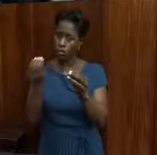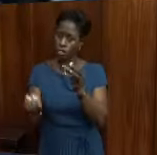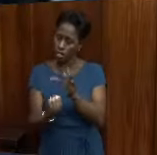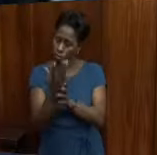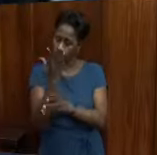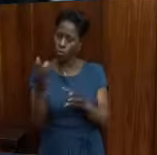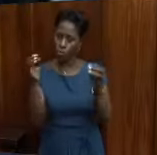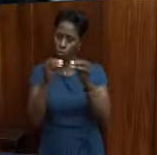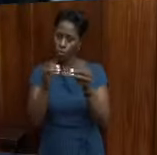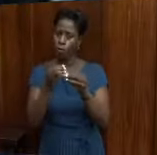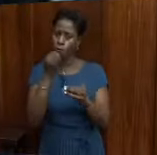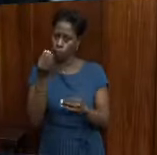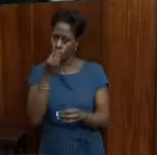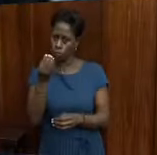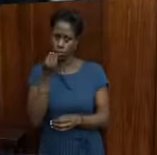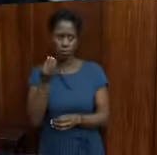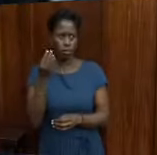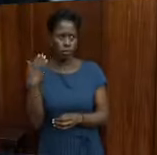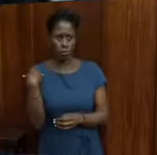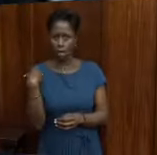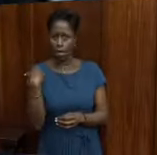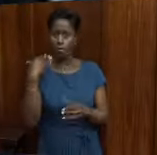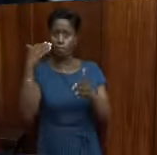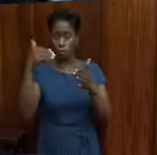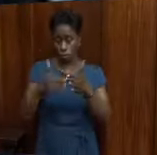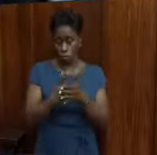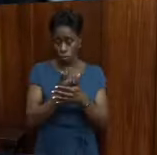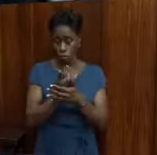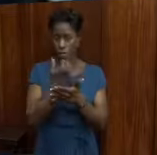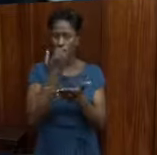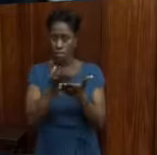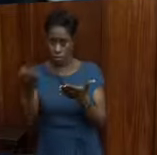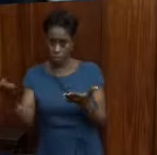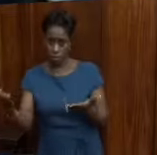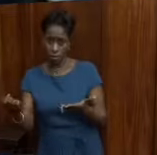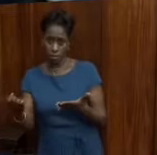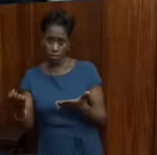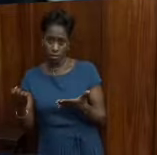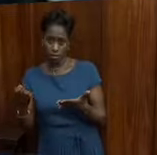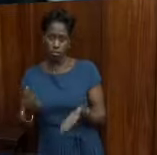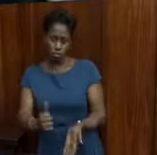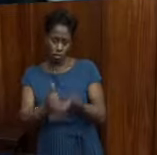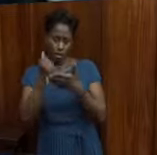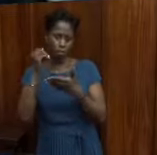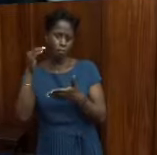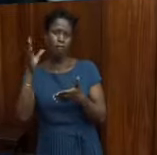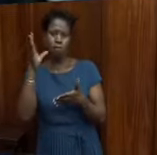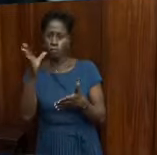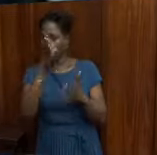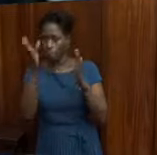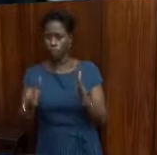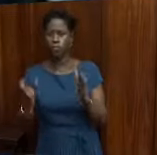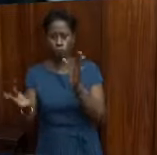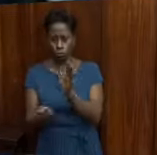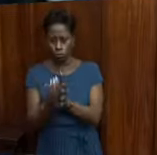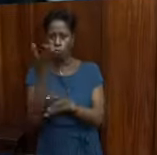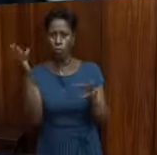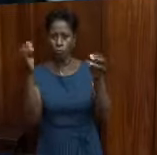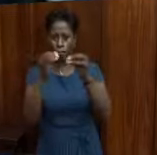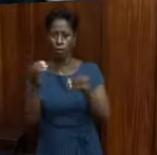Modern equipment will be procured and made available to farmers to enhance their capacity for land preparation. Mr.